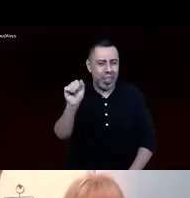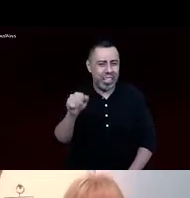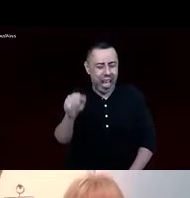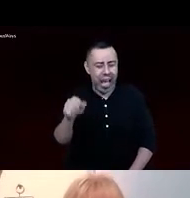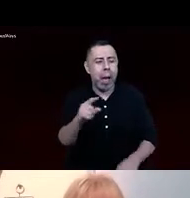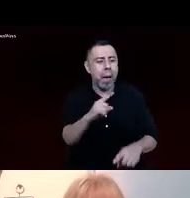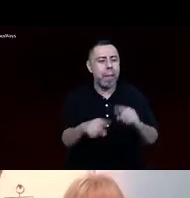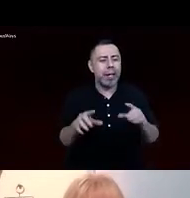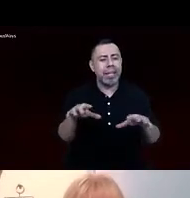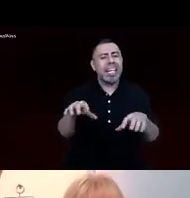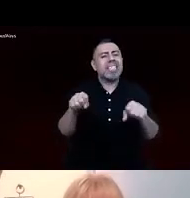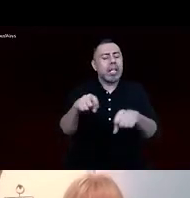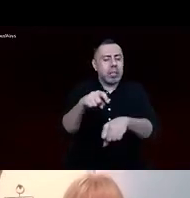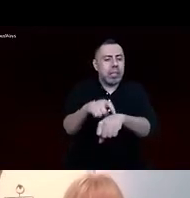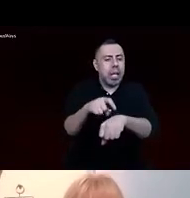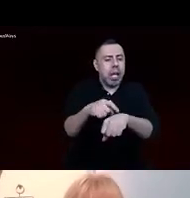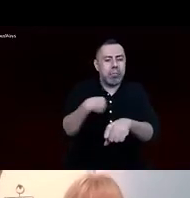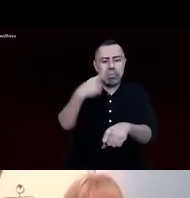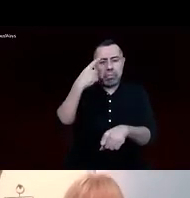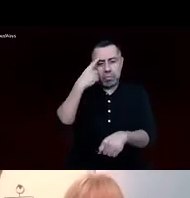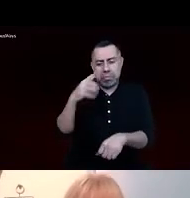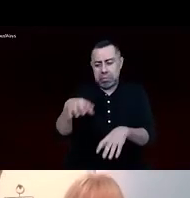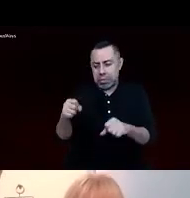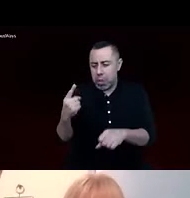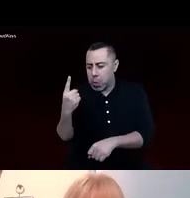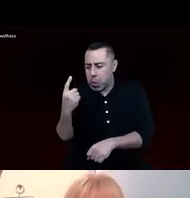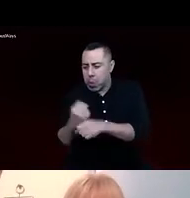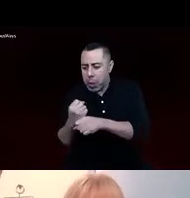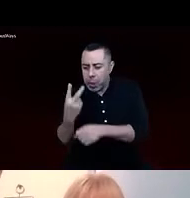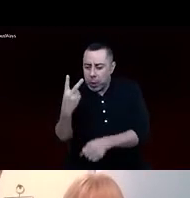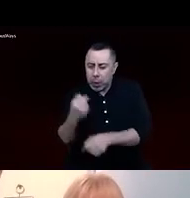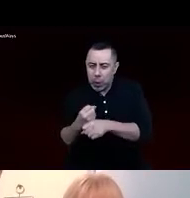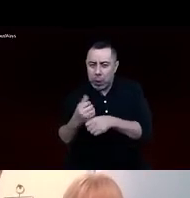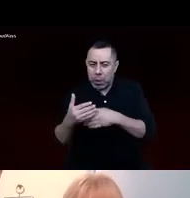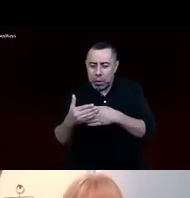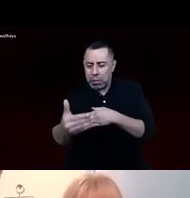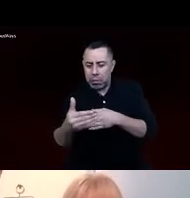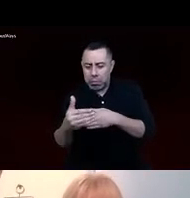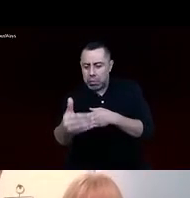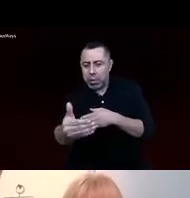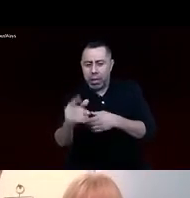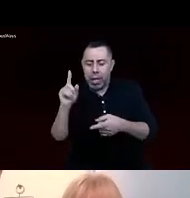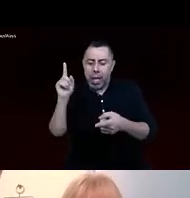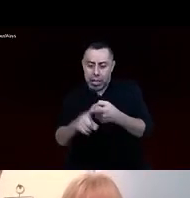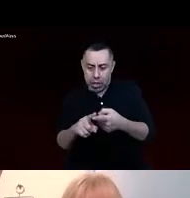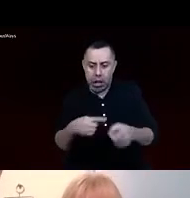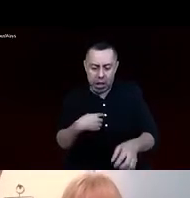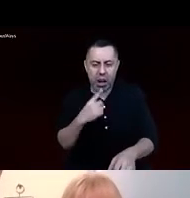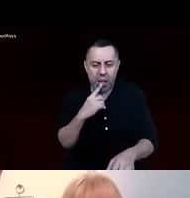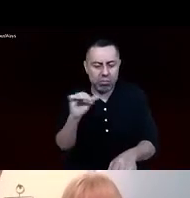little while. I would say a year to 2 years, really, before I really decided what